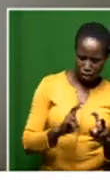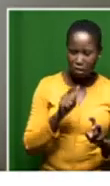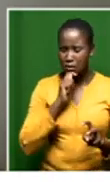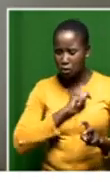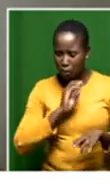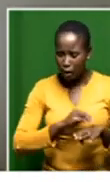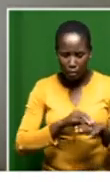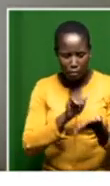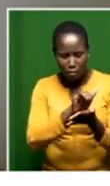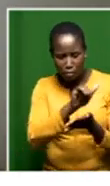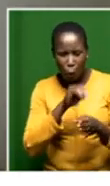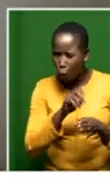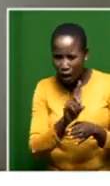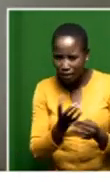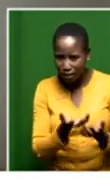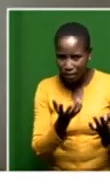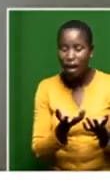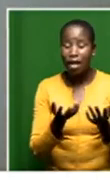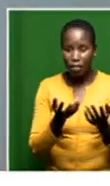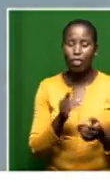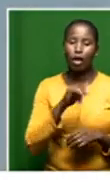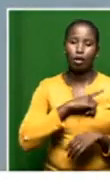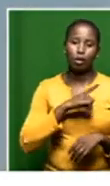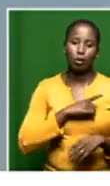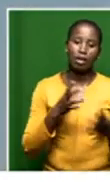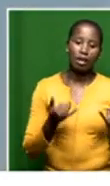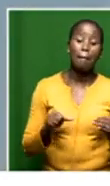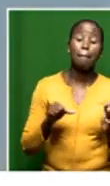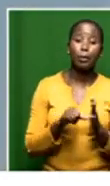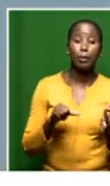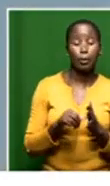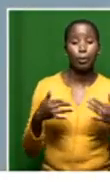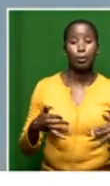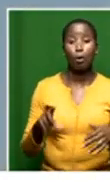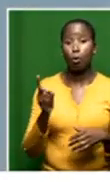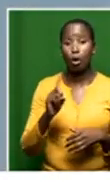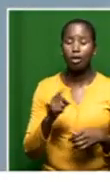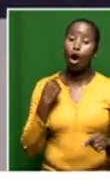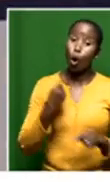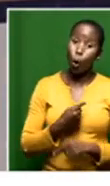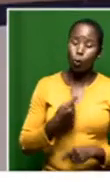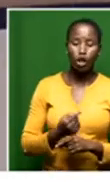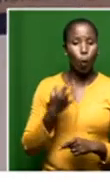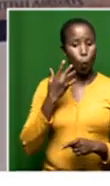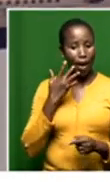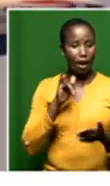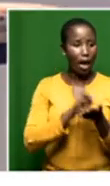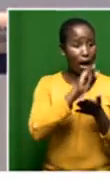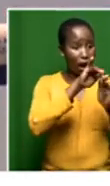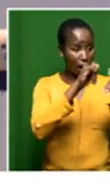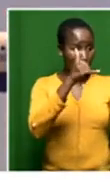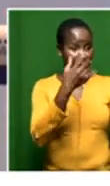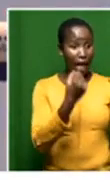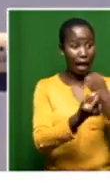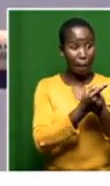the problem could be. But this is the reason why it is important then for each time an airline experiences these incidents,